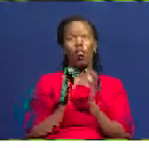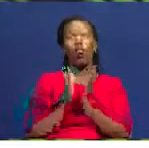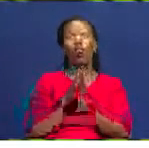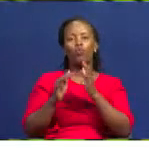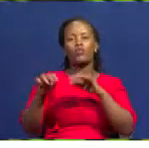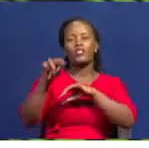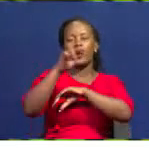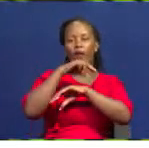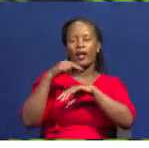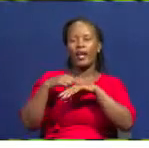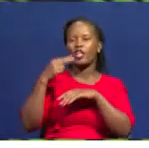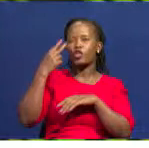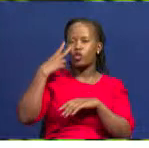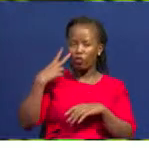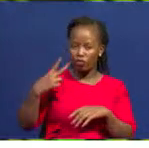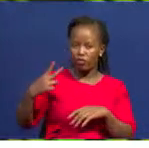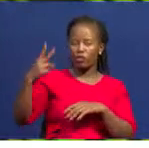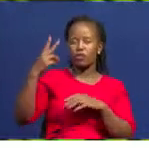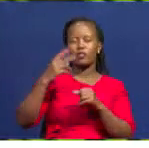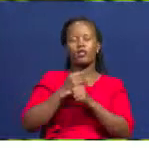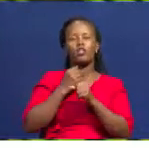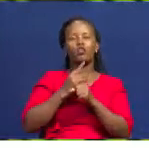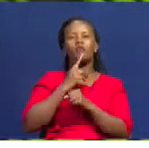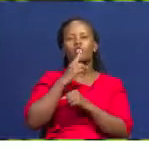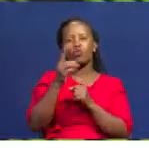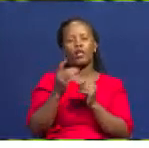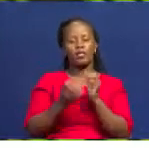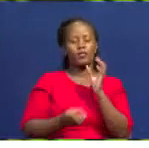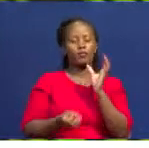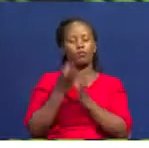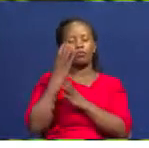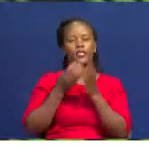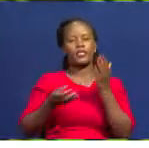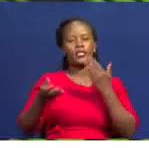consonance to pep up our economic growth